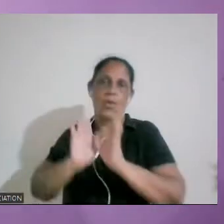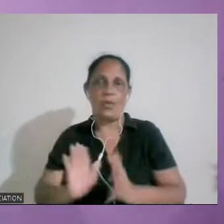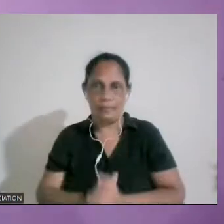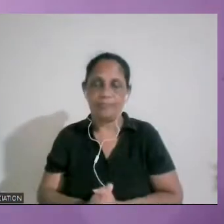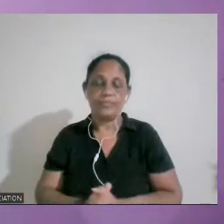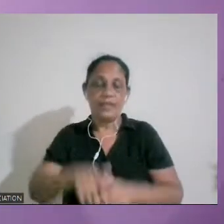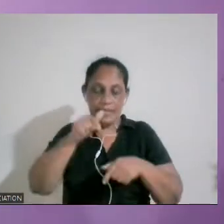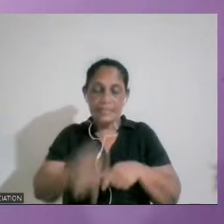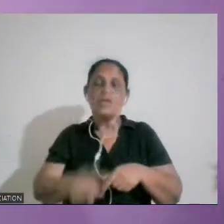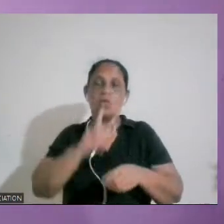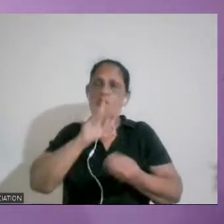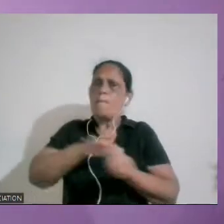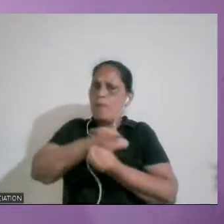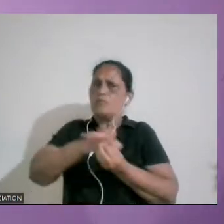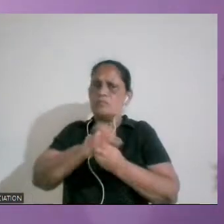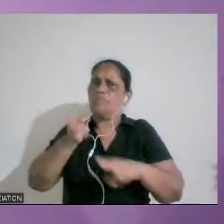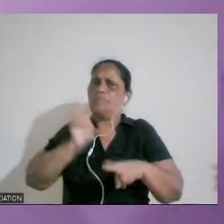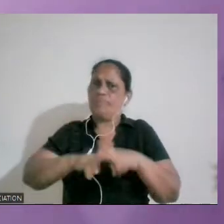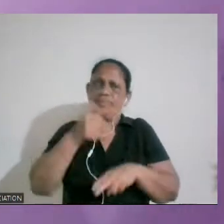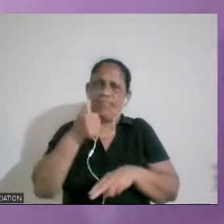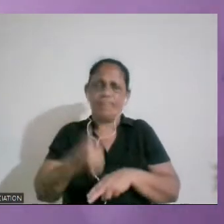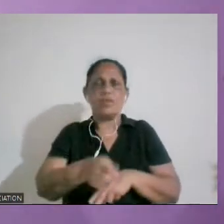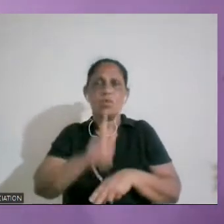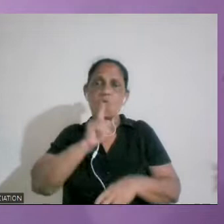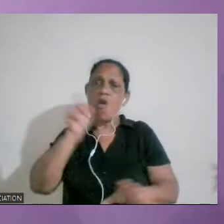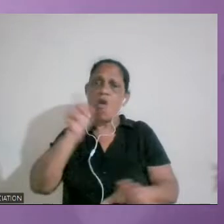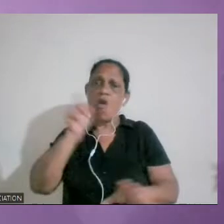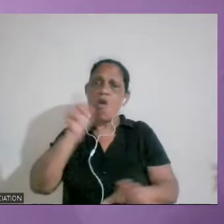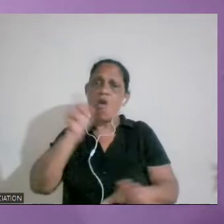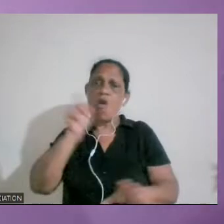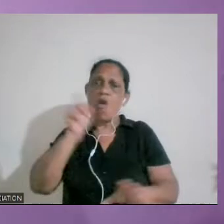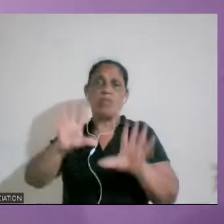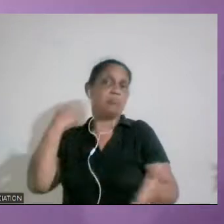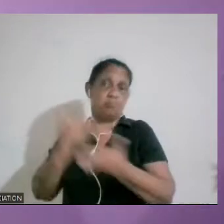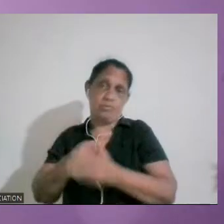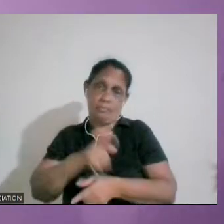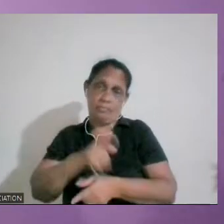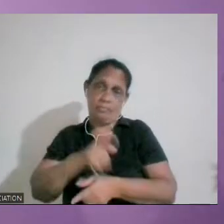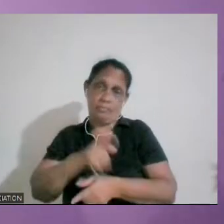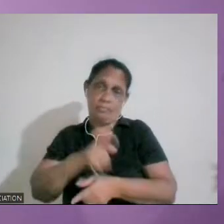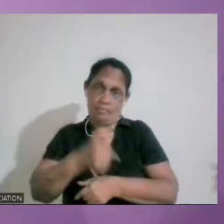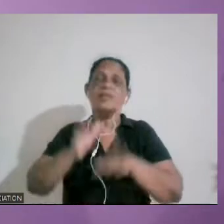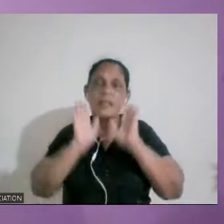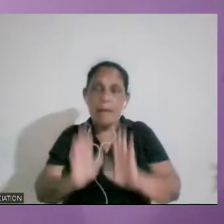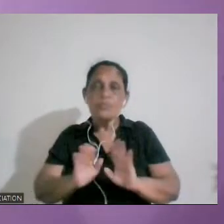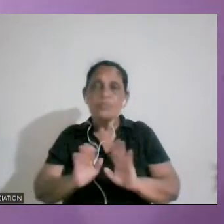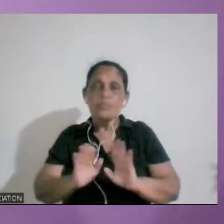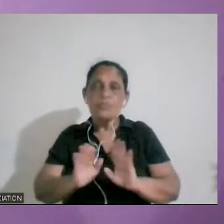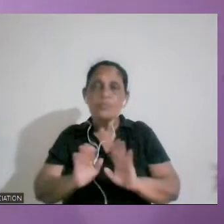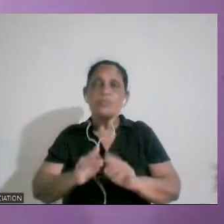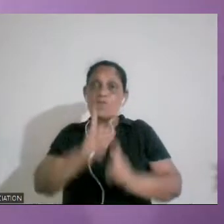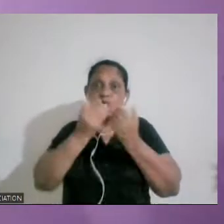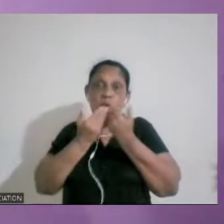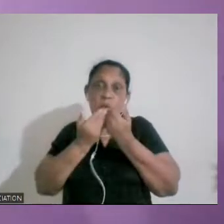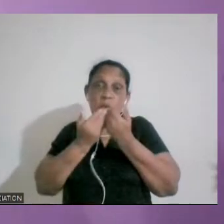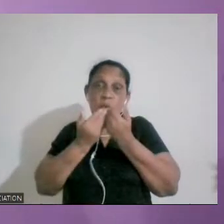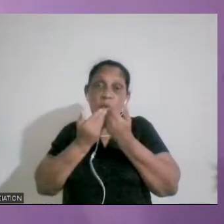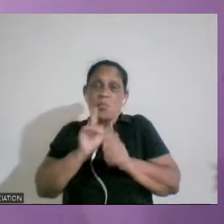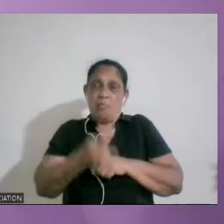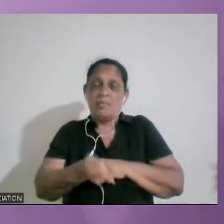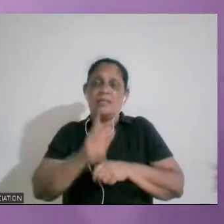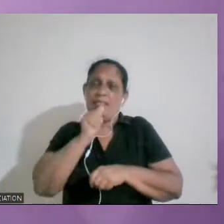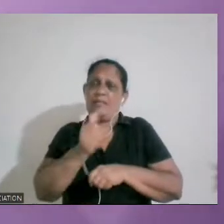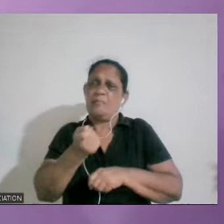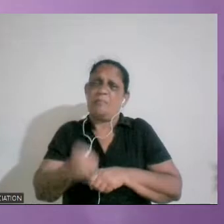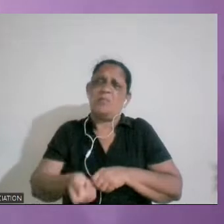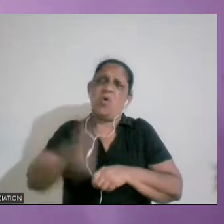10 years. The only downside is that the initial cost is a little higher than all the other options available. And also some